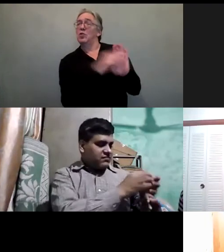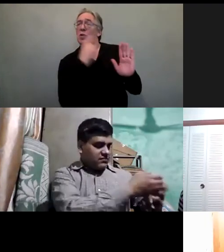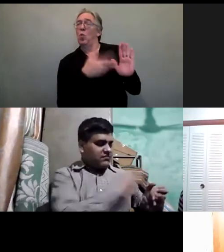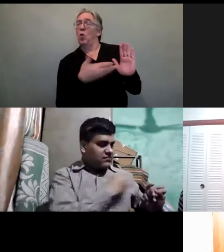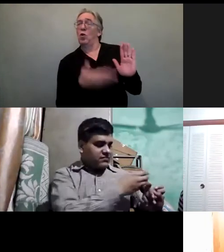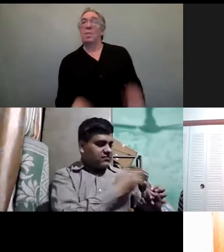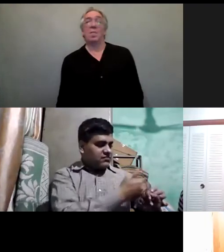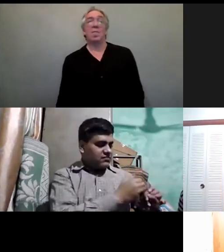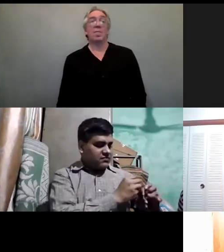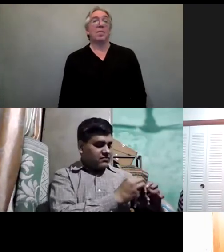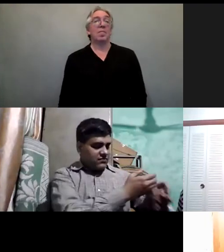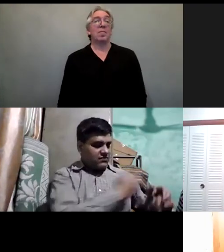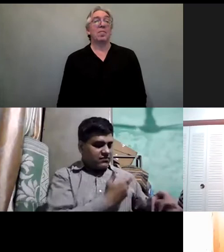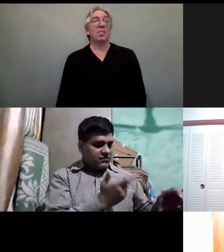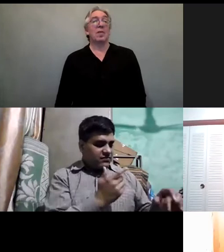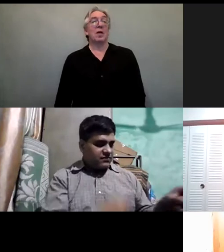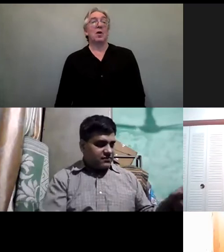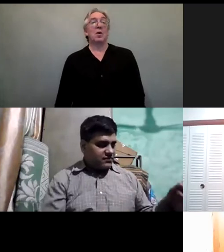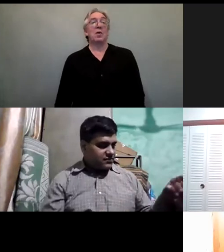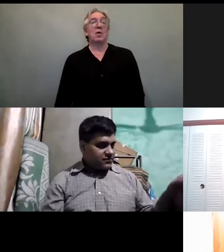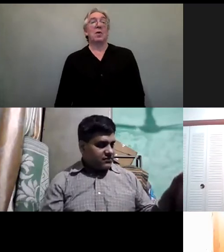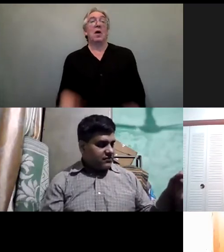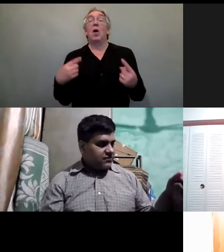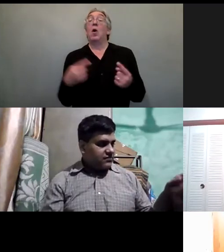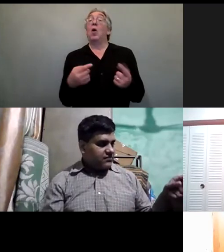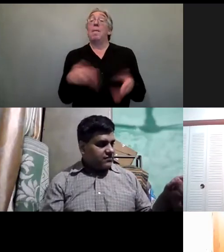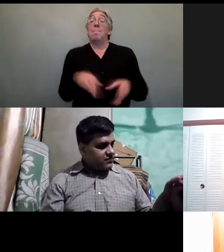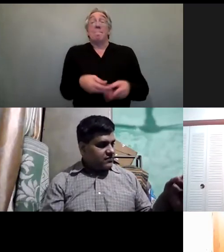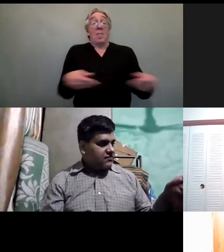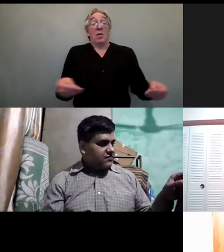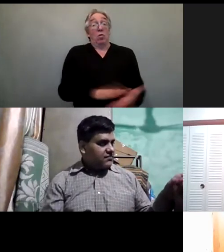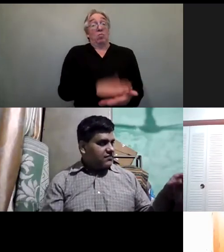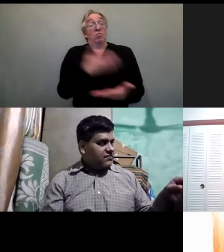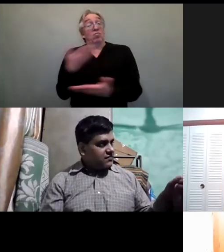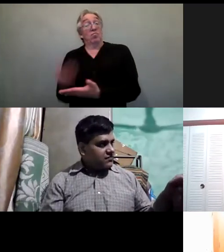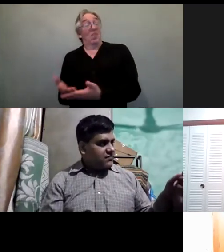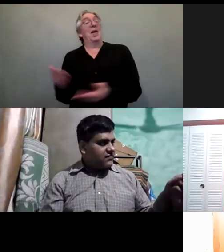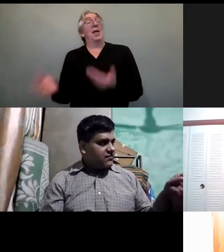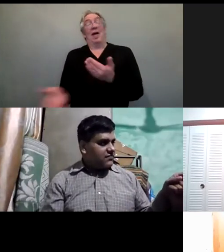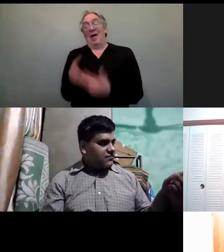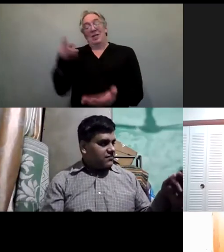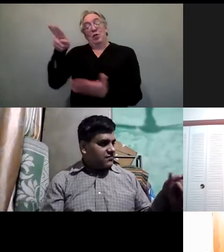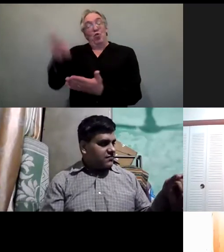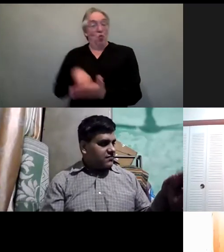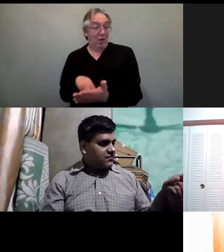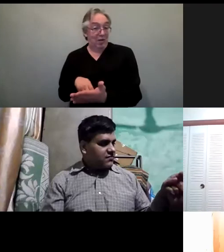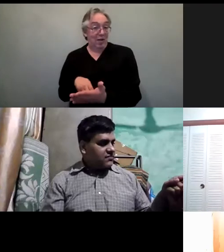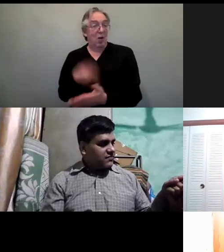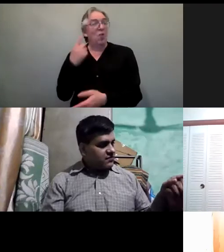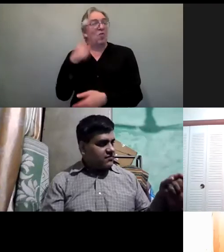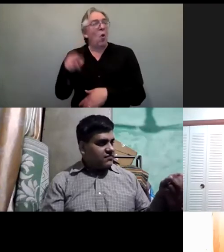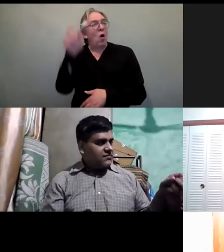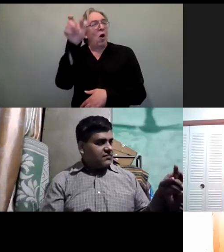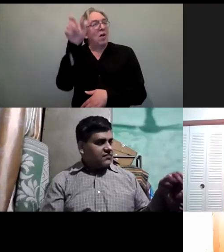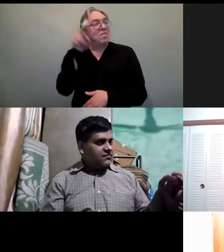individual mentorship for the trainees, especially for the ones who have intellectual disabilities